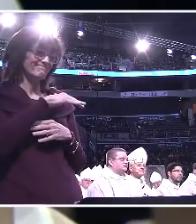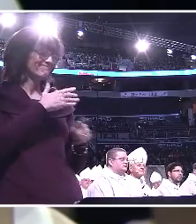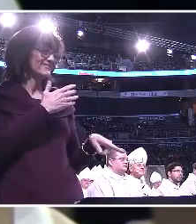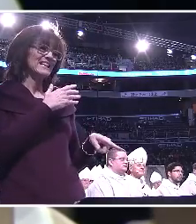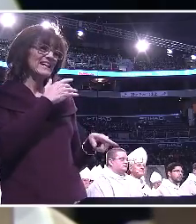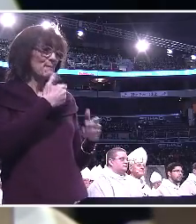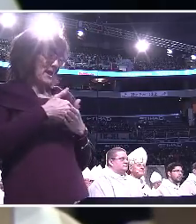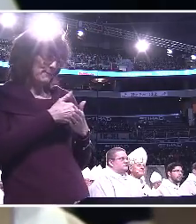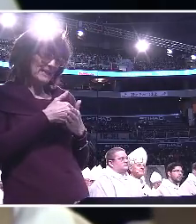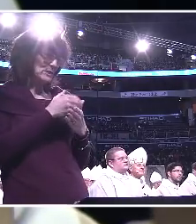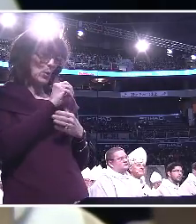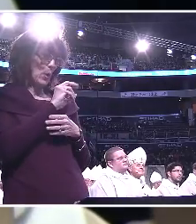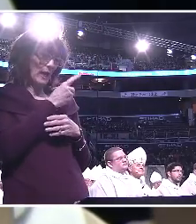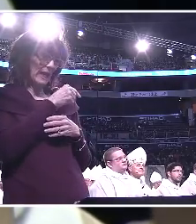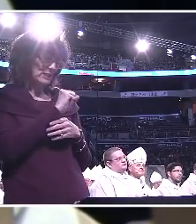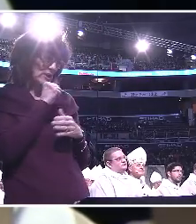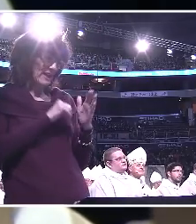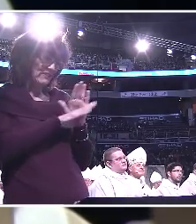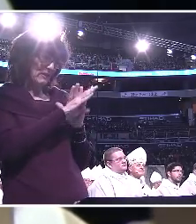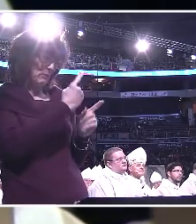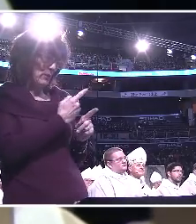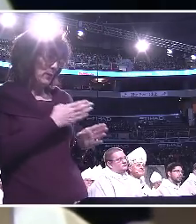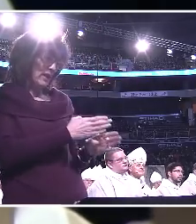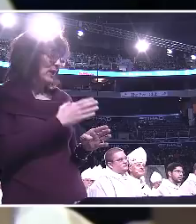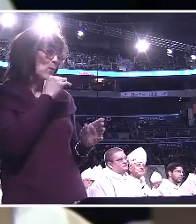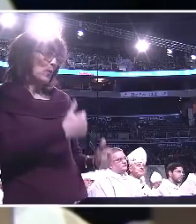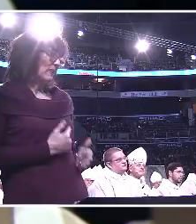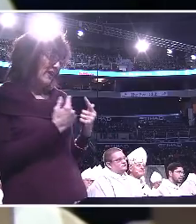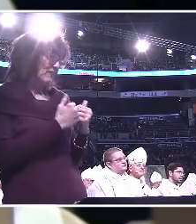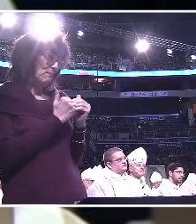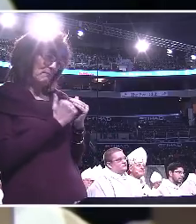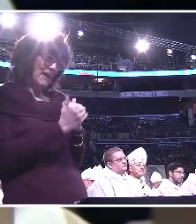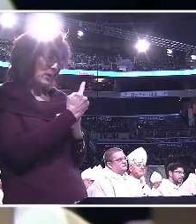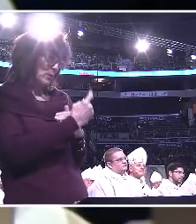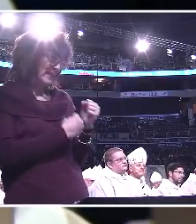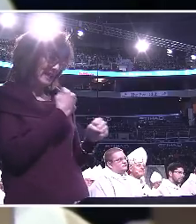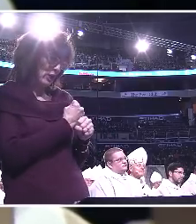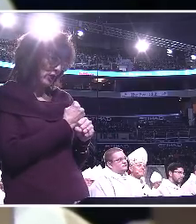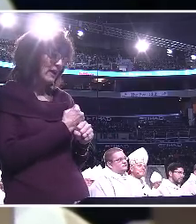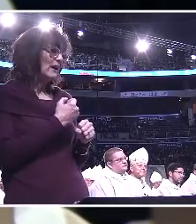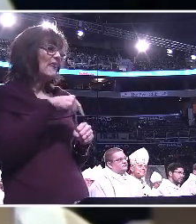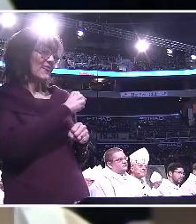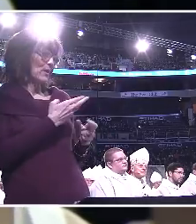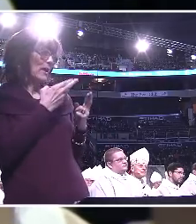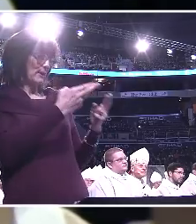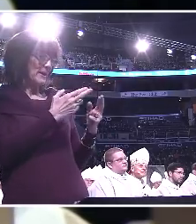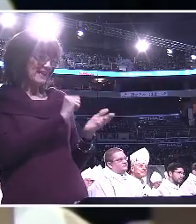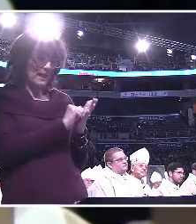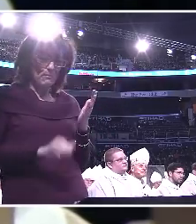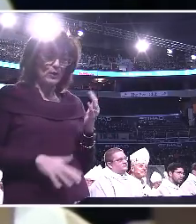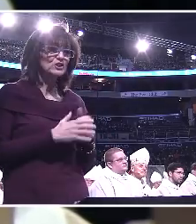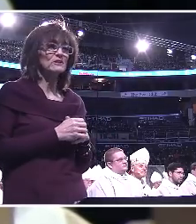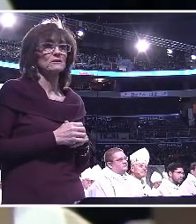properly, that the child would probably not make it a year after birth, and they recommended abortion. "Don't make your